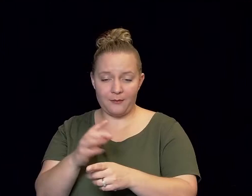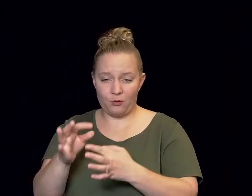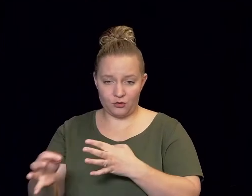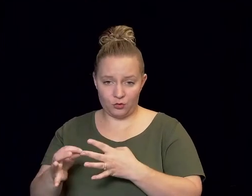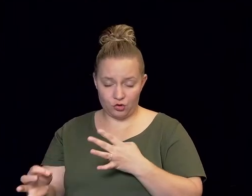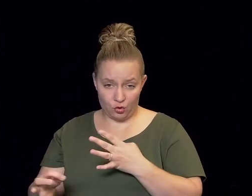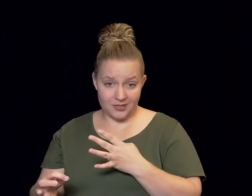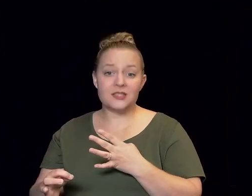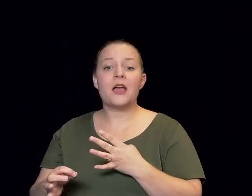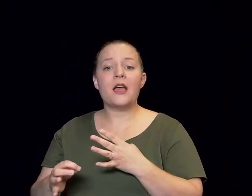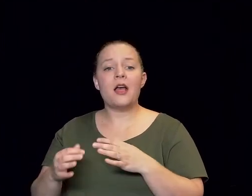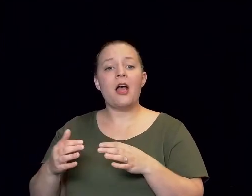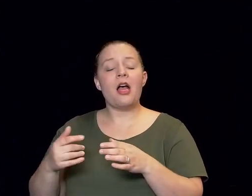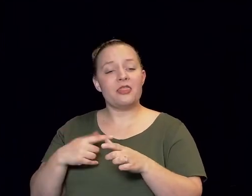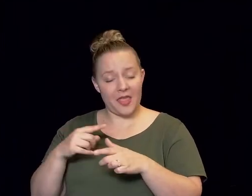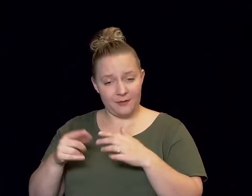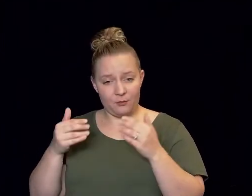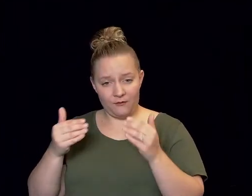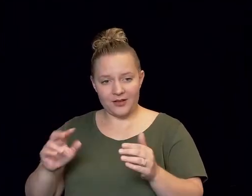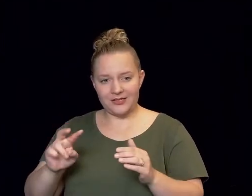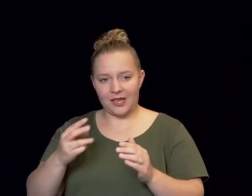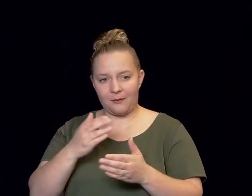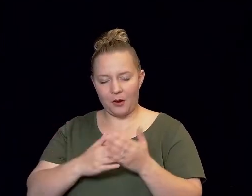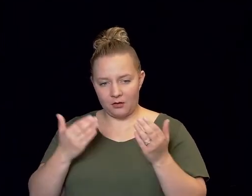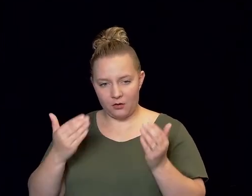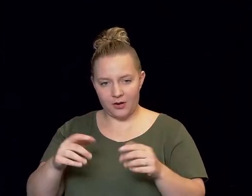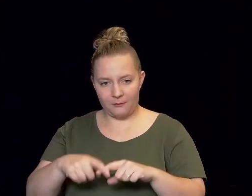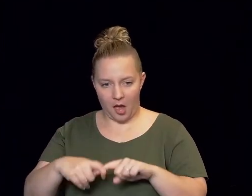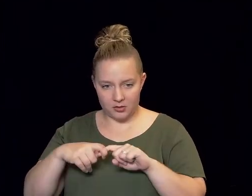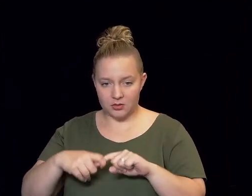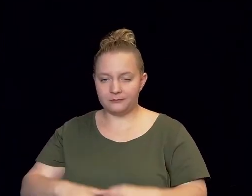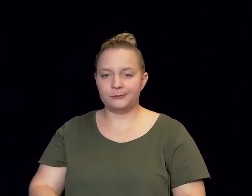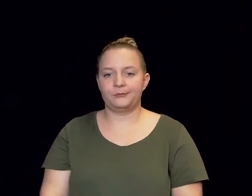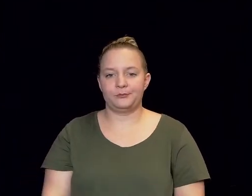option, and then move on to the second part. Go ahead and pause.